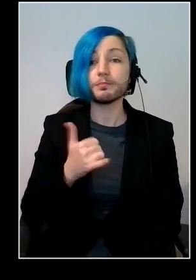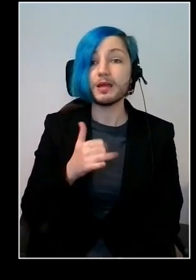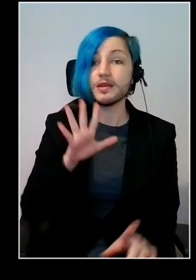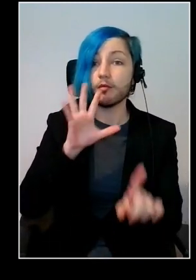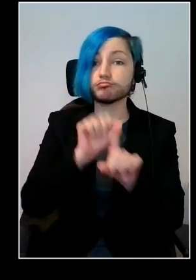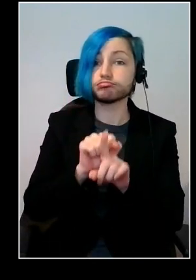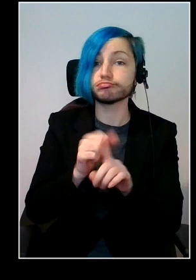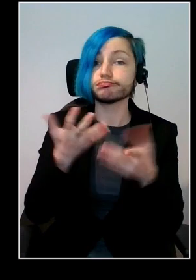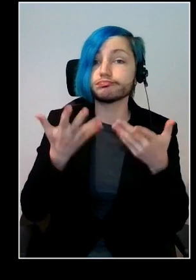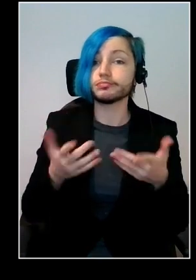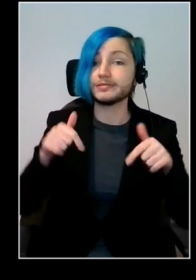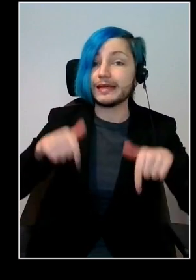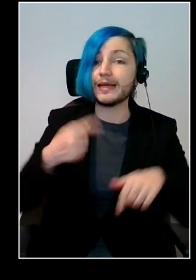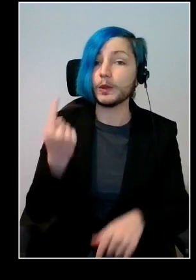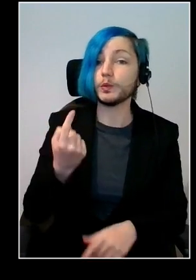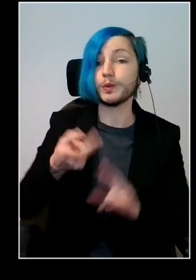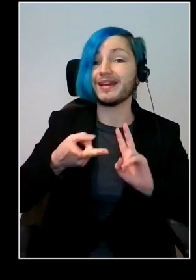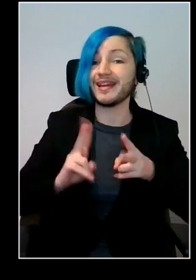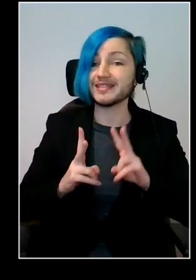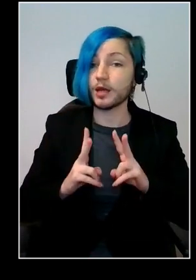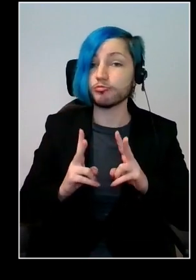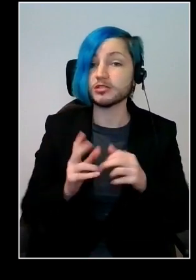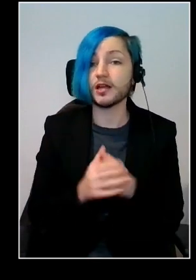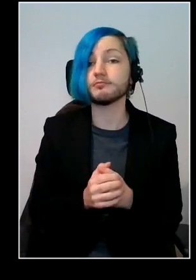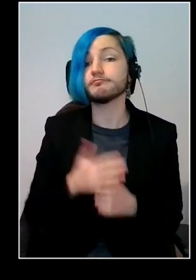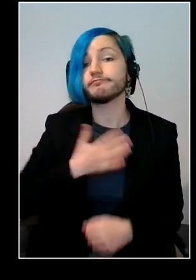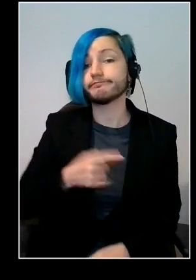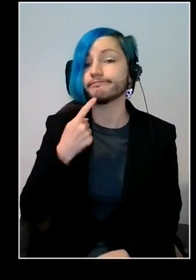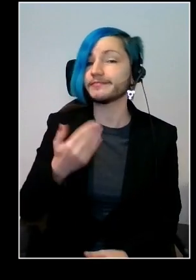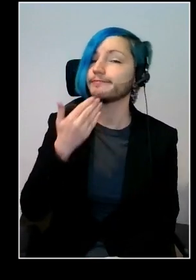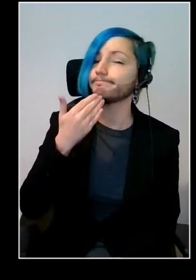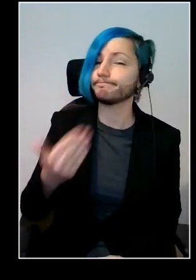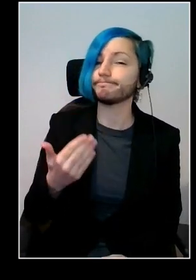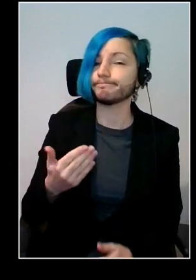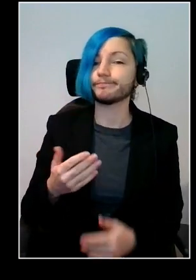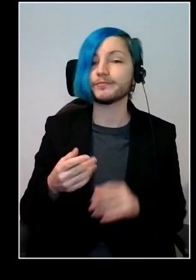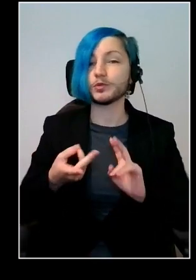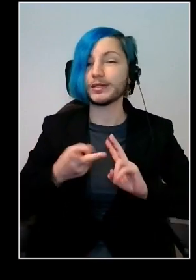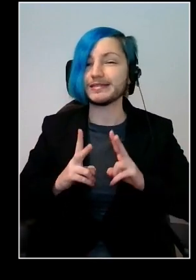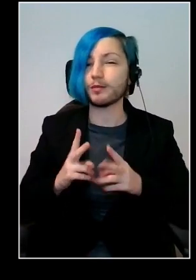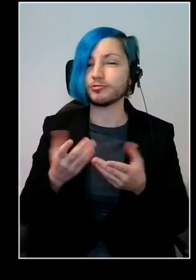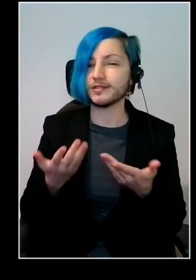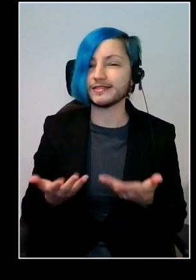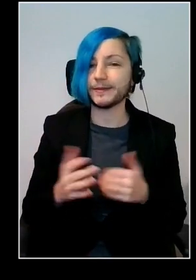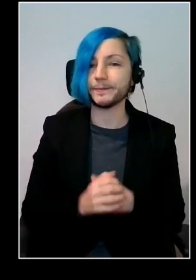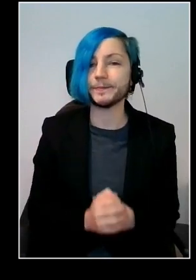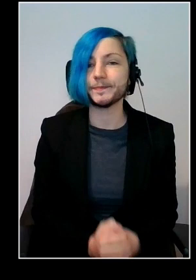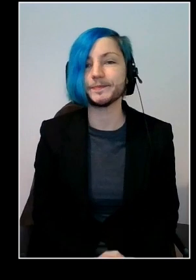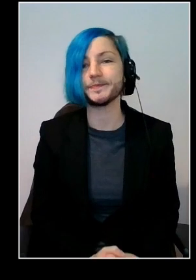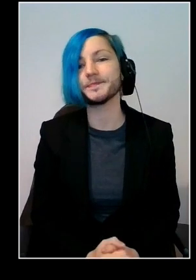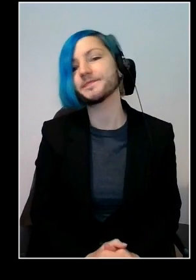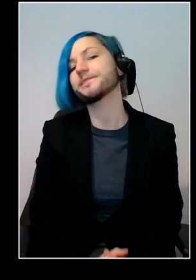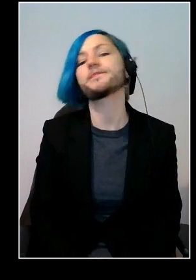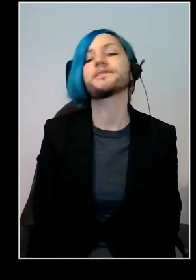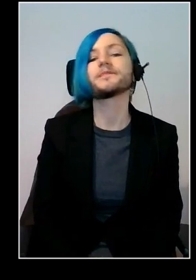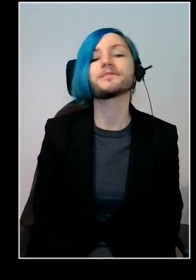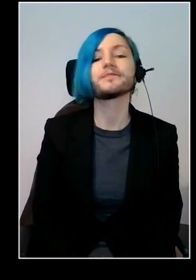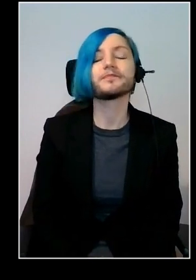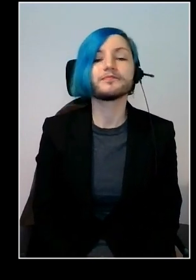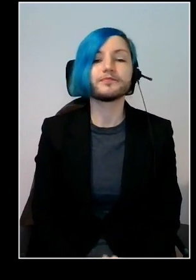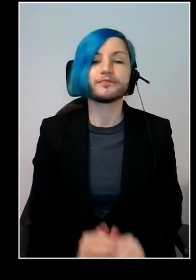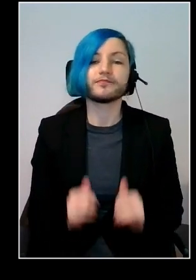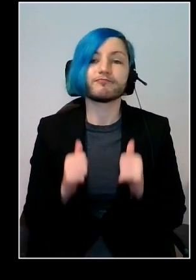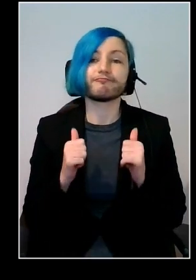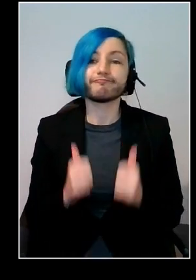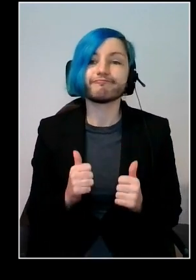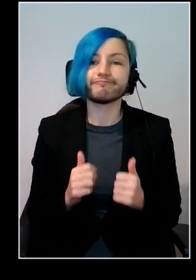British Sign Language interpreter, and we'd like to give a huge thanks to the RBSLI for supporting today's ceremony. So on we go, and